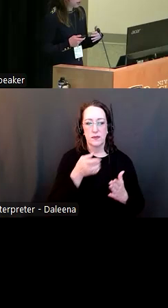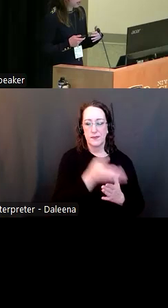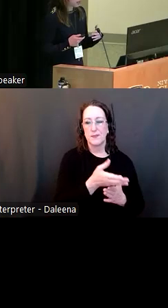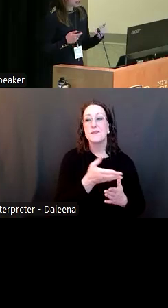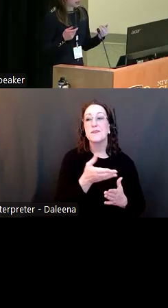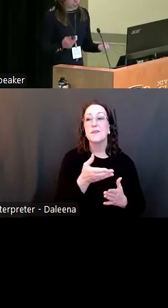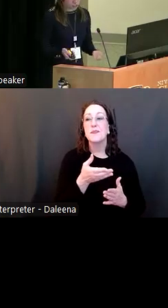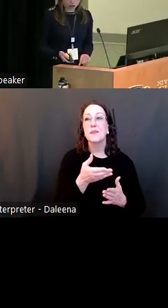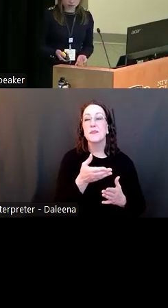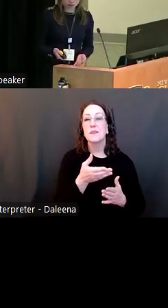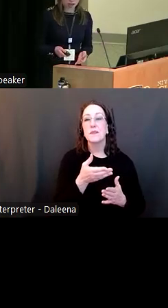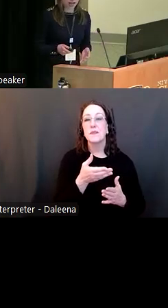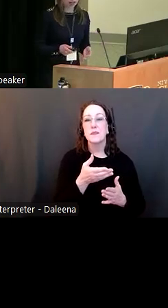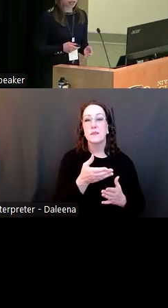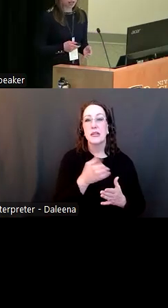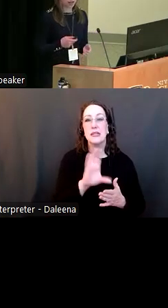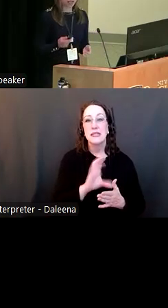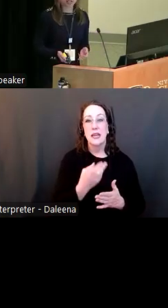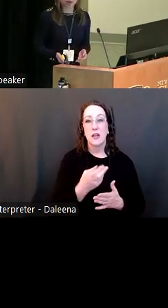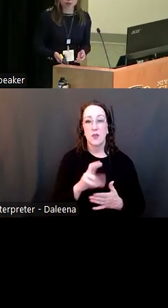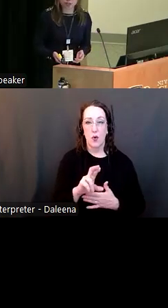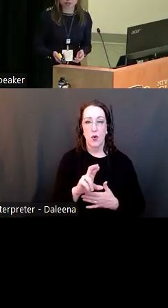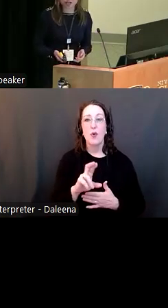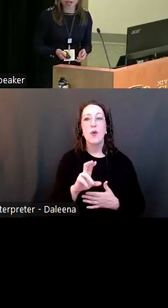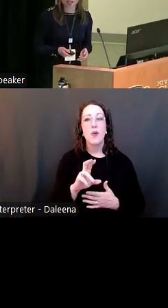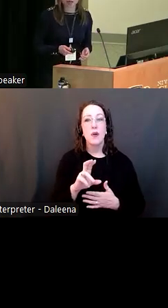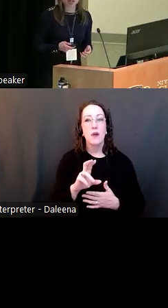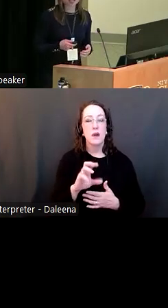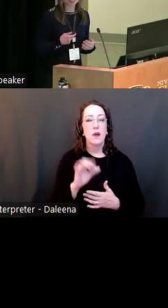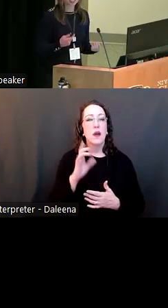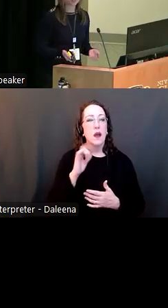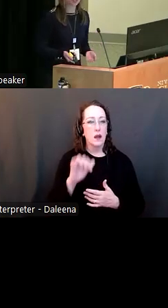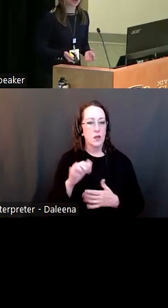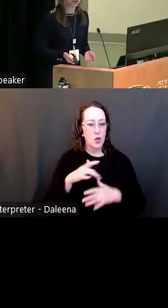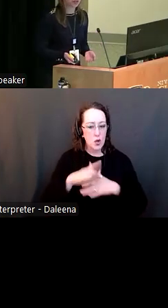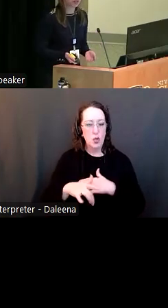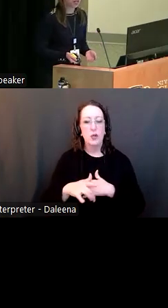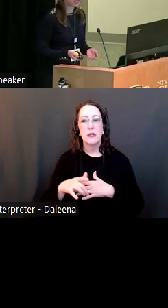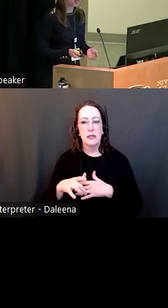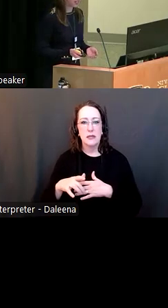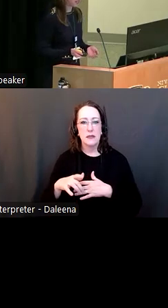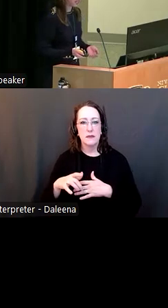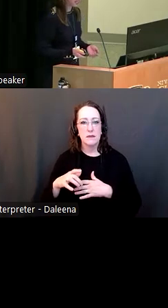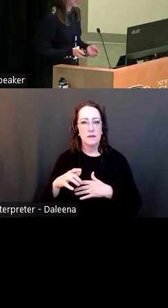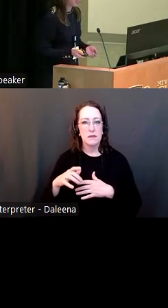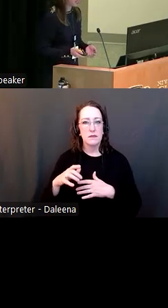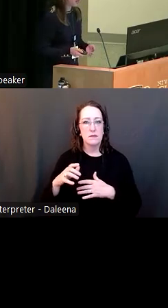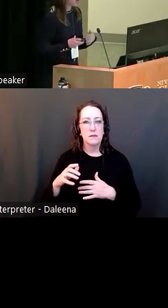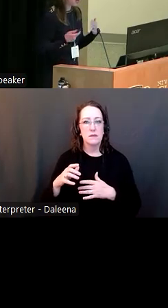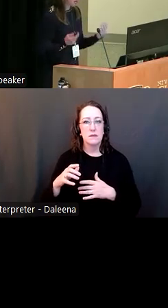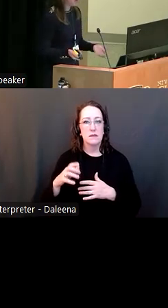There is a CHR and an early psychosis as well as an adult psychosis clinic